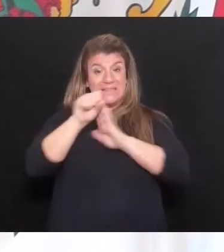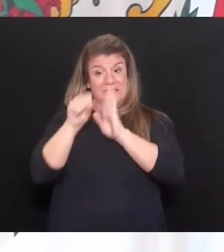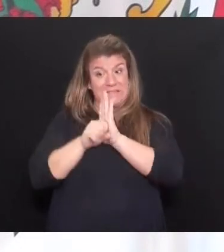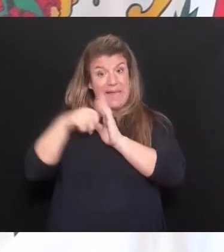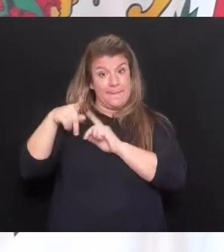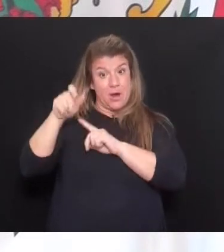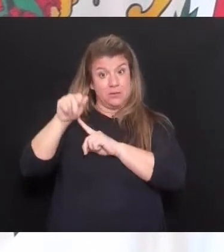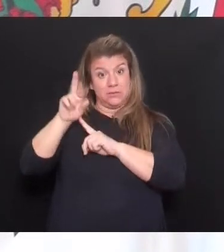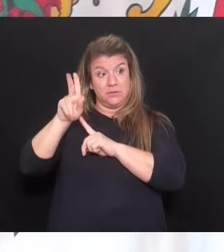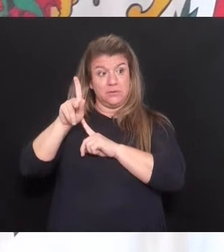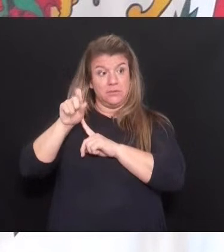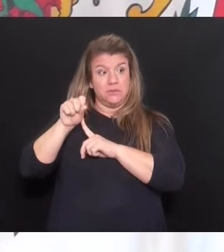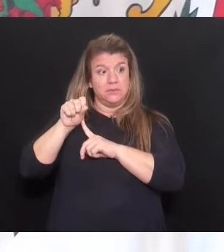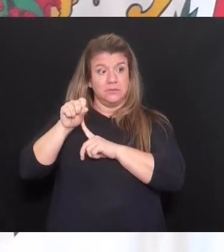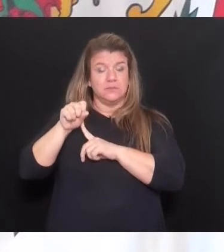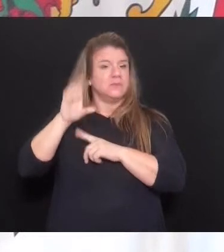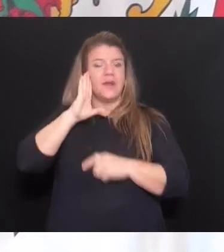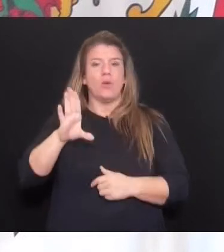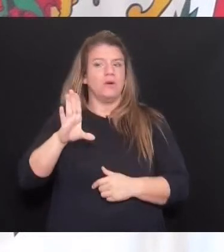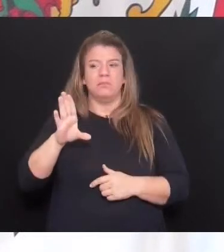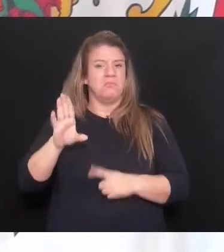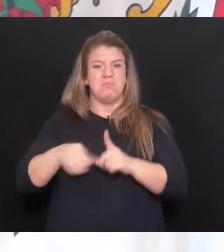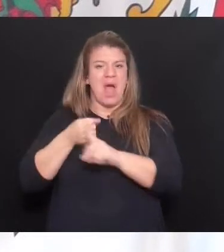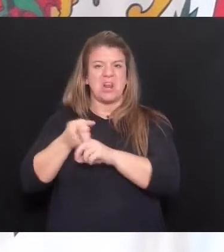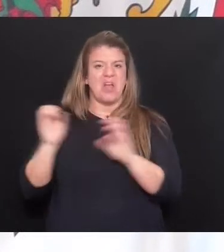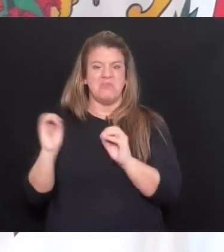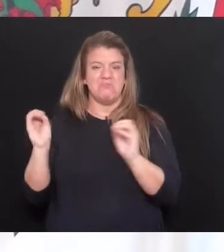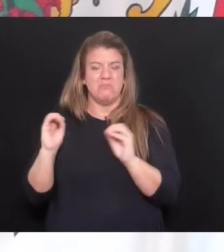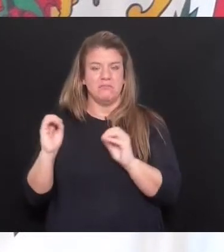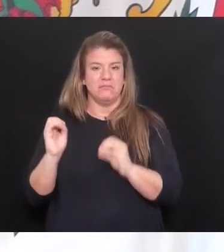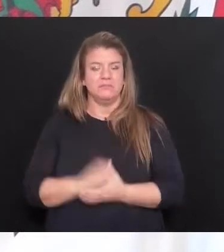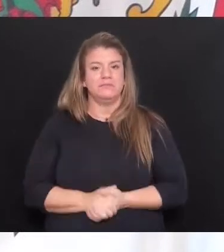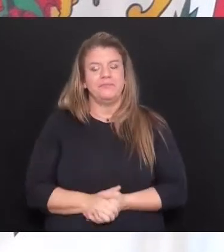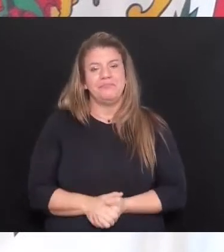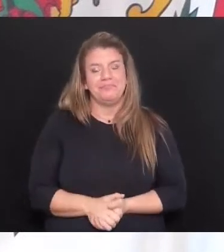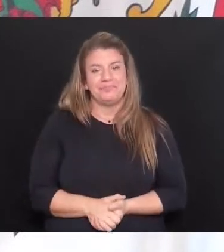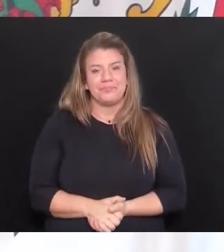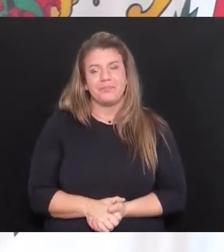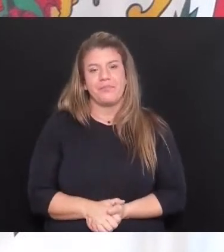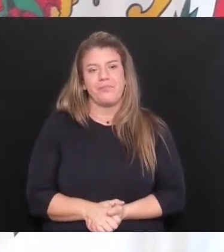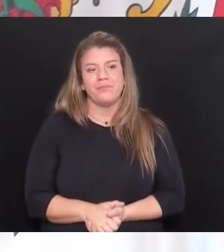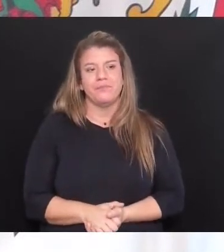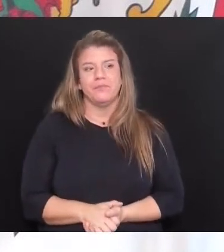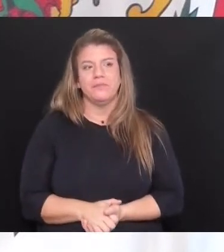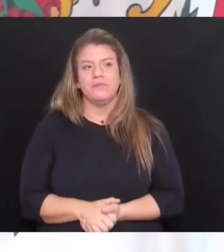state parks and everything, it won't have any effect whatsoever.